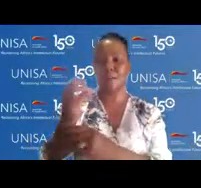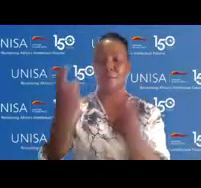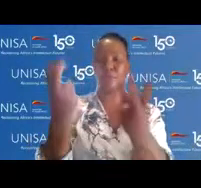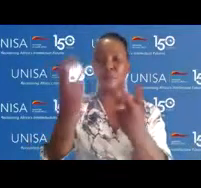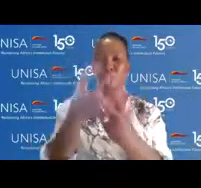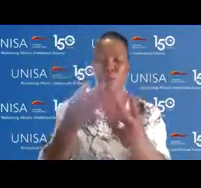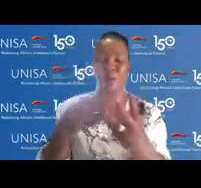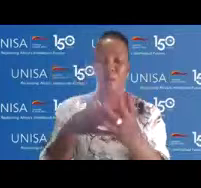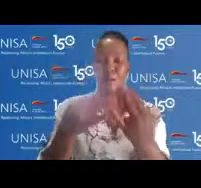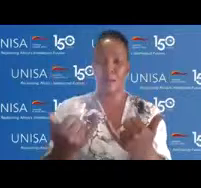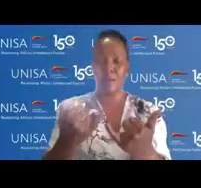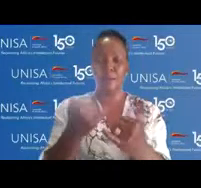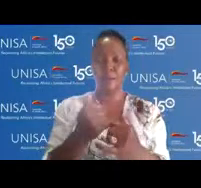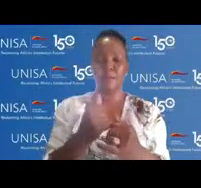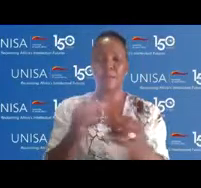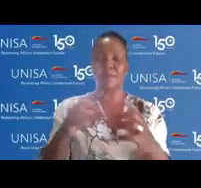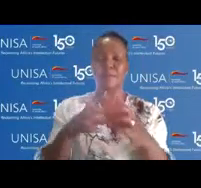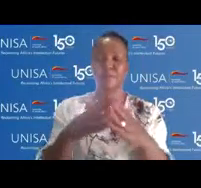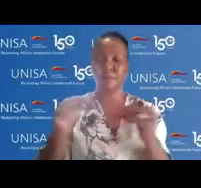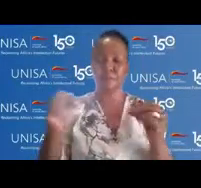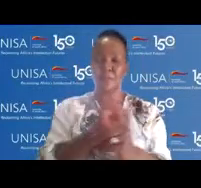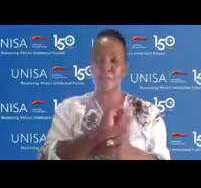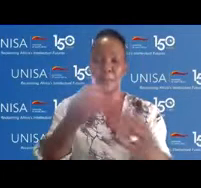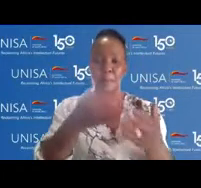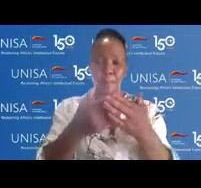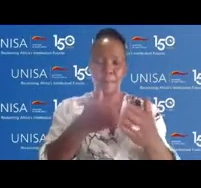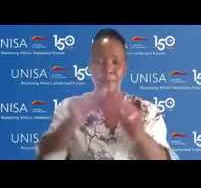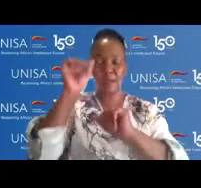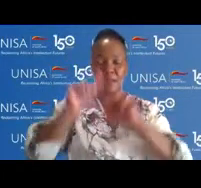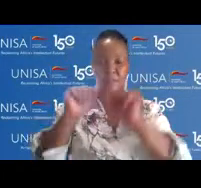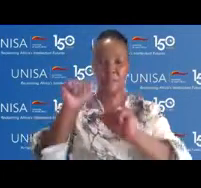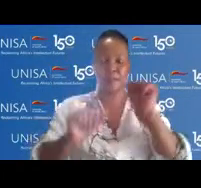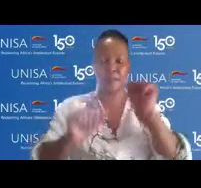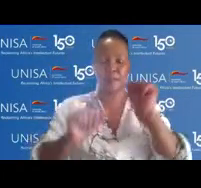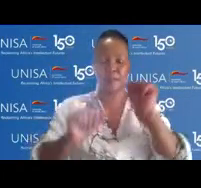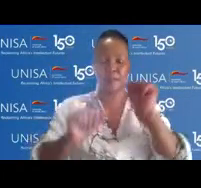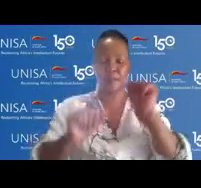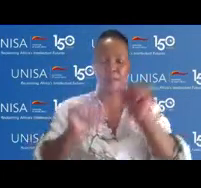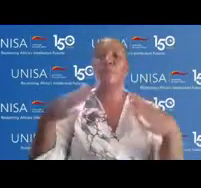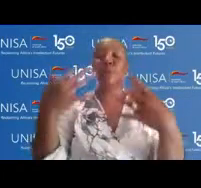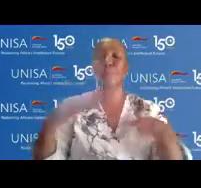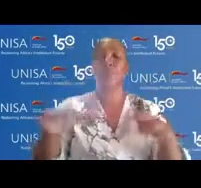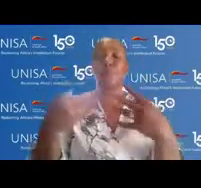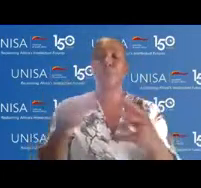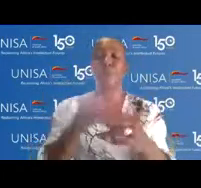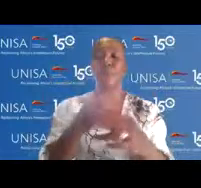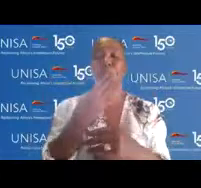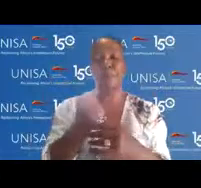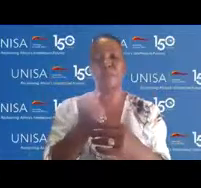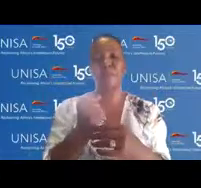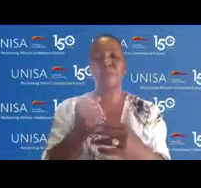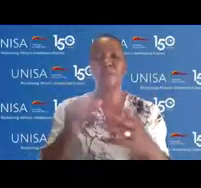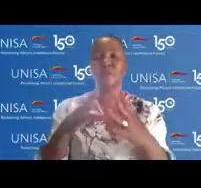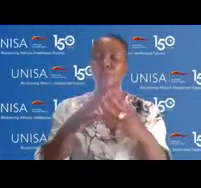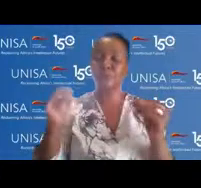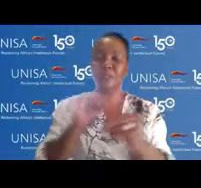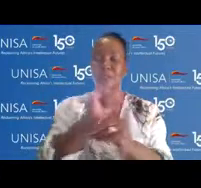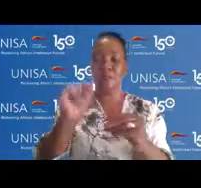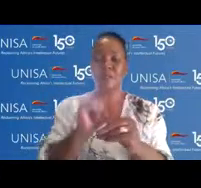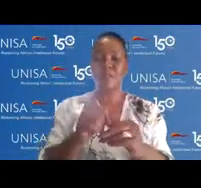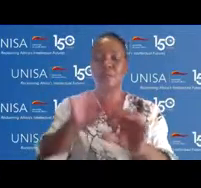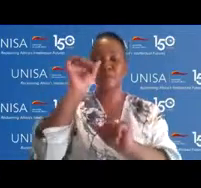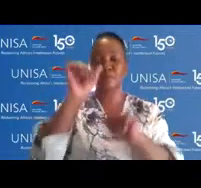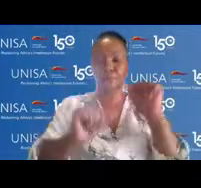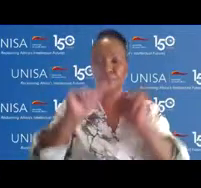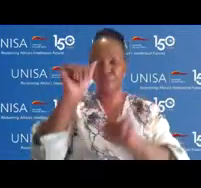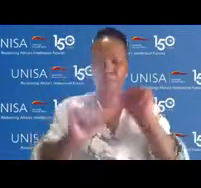have completed the pre-assessment. So please, guys, very importantly, complete the pre-assessment. You can quickly scan it off your